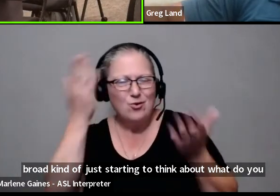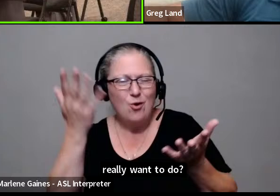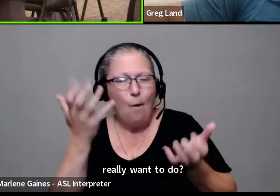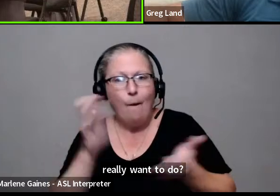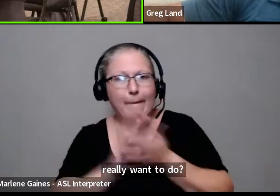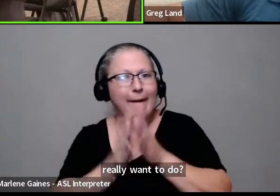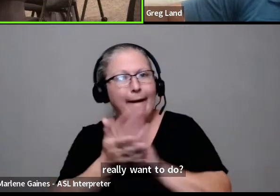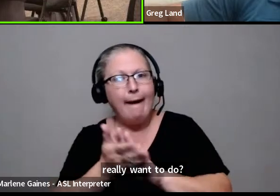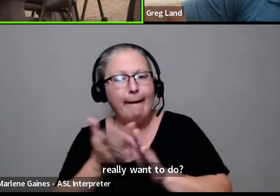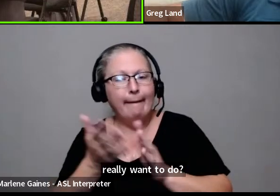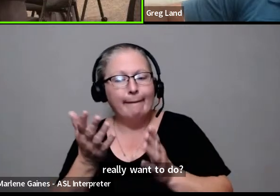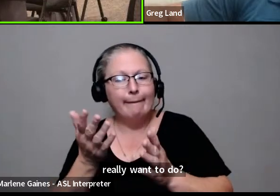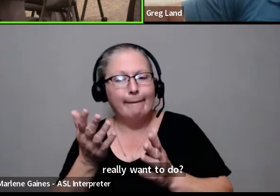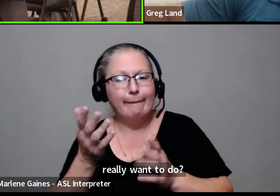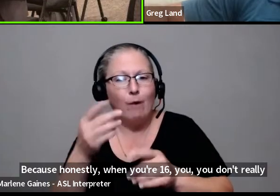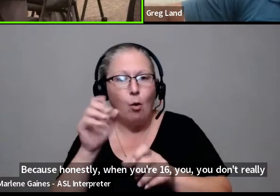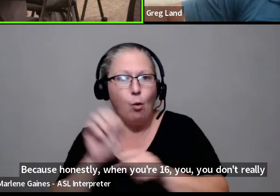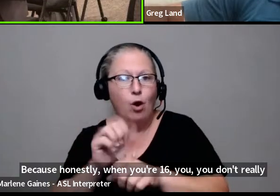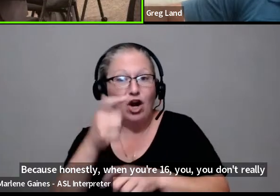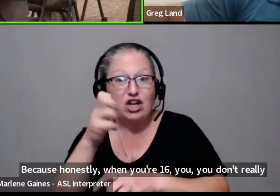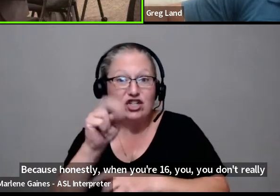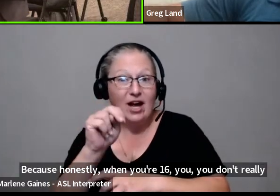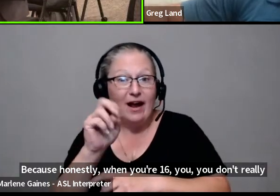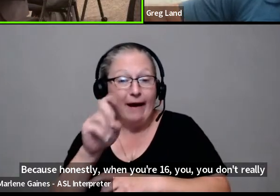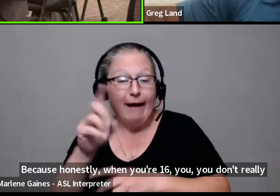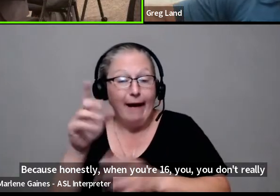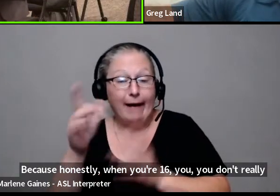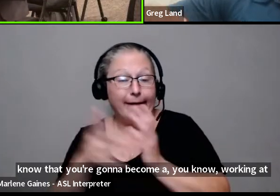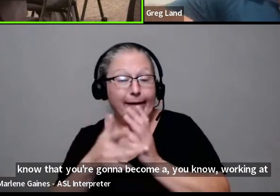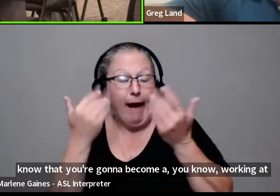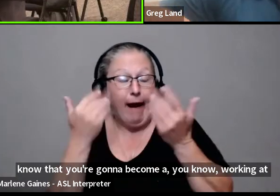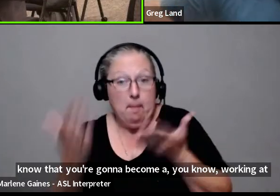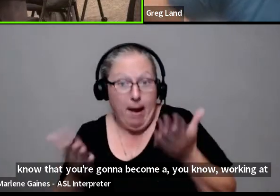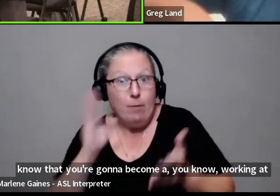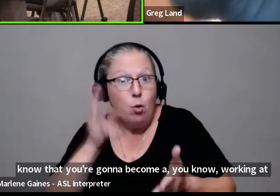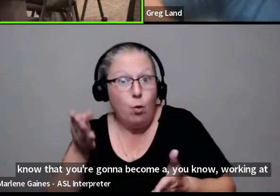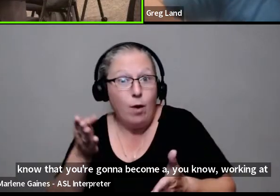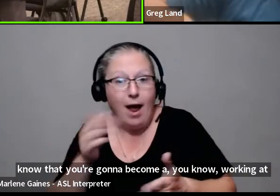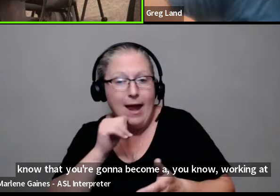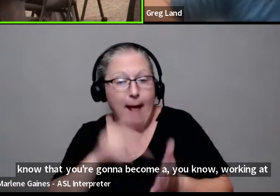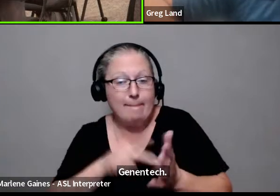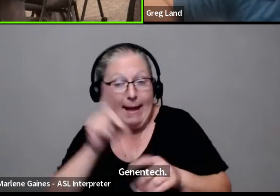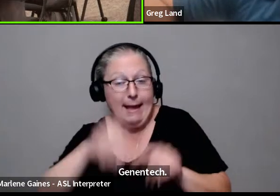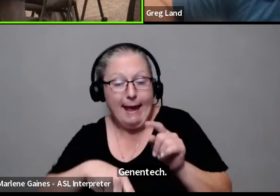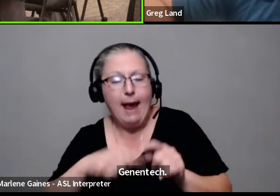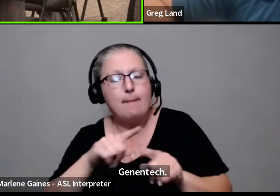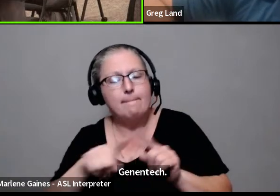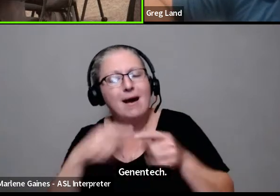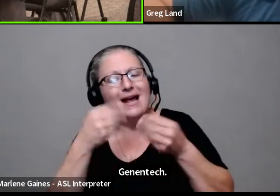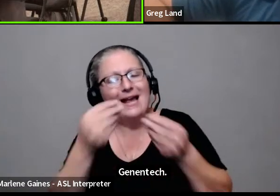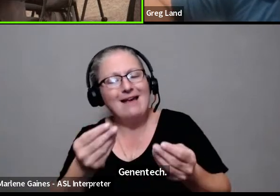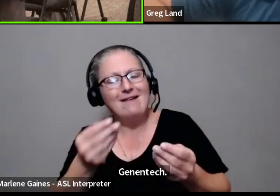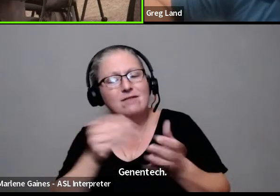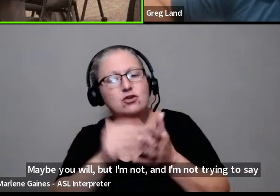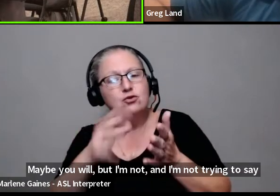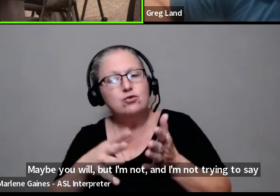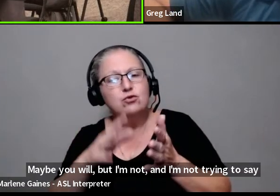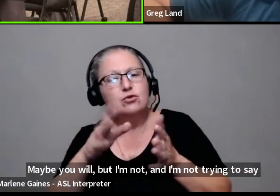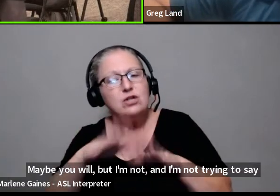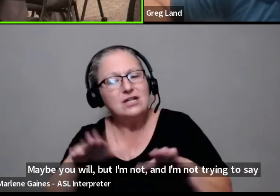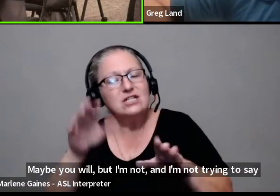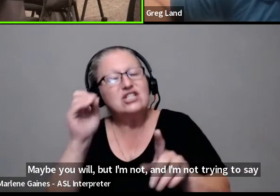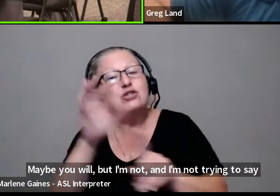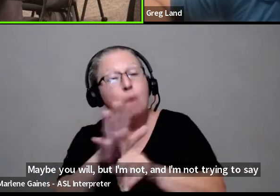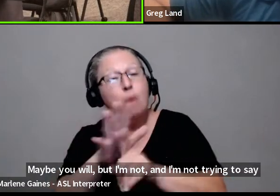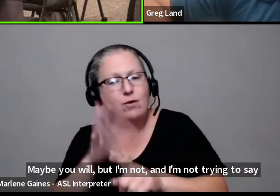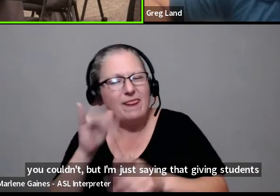become working at Genentech. Maybe you will, but I'm not trying to say you couldn't, but I'm just saying that giving students exposure, and that's why we really focus. I didn't